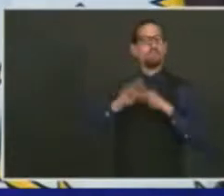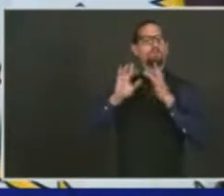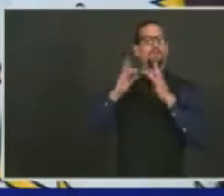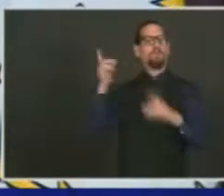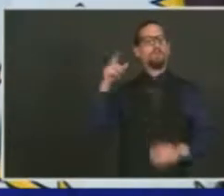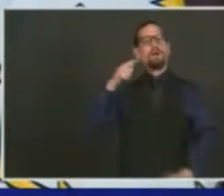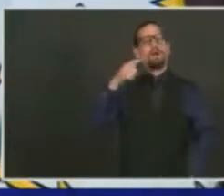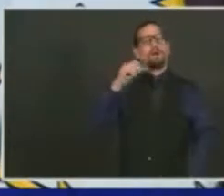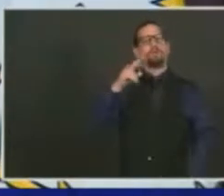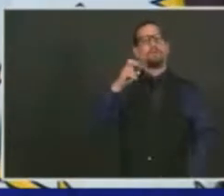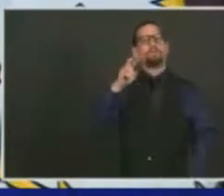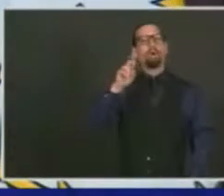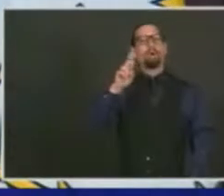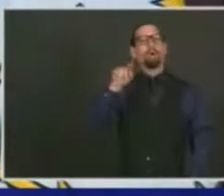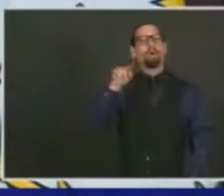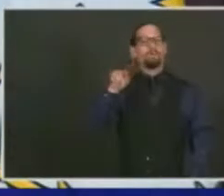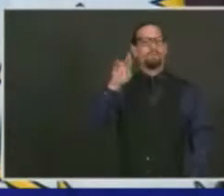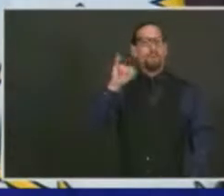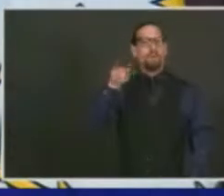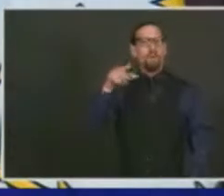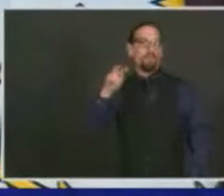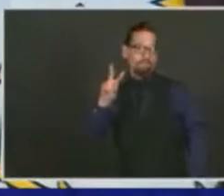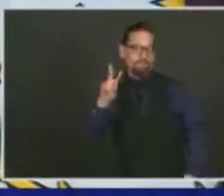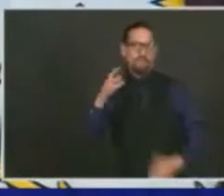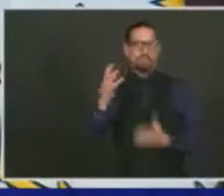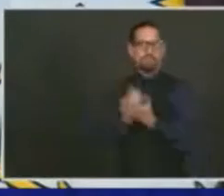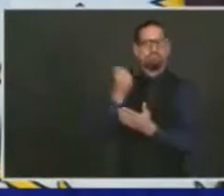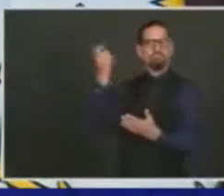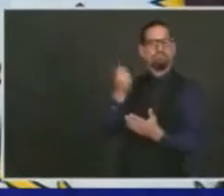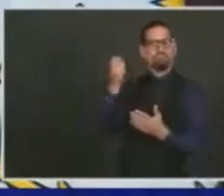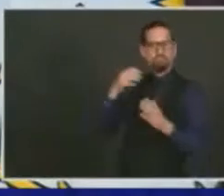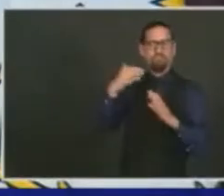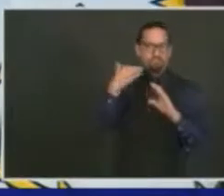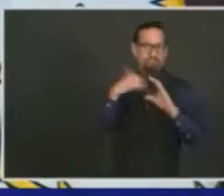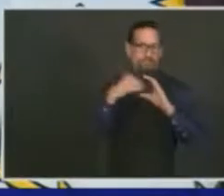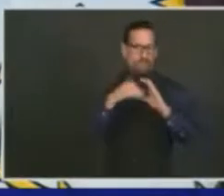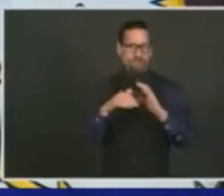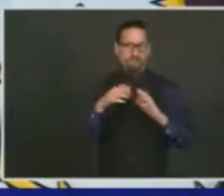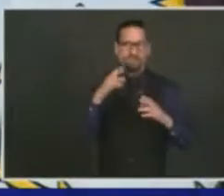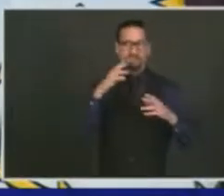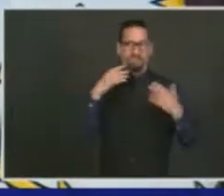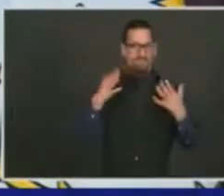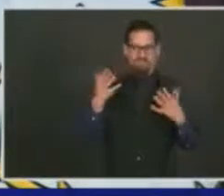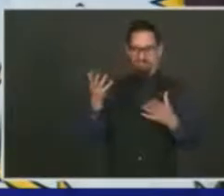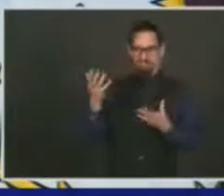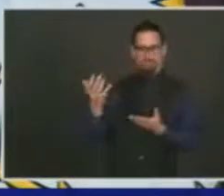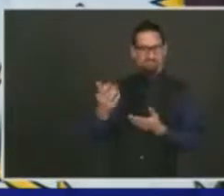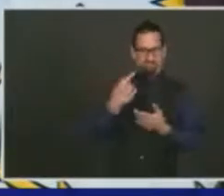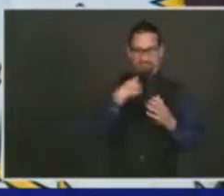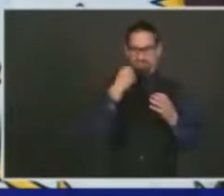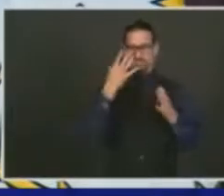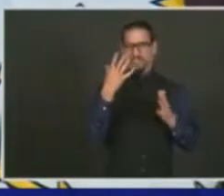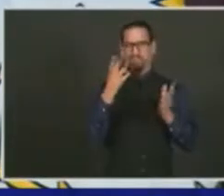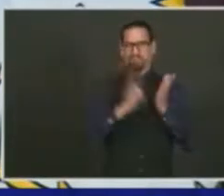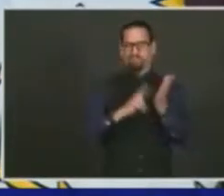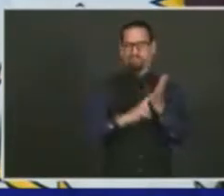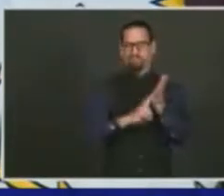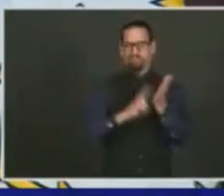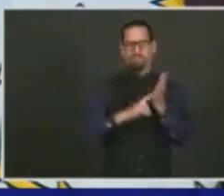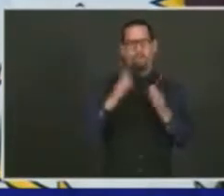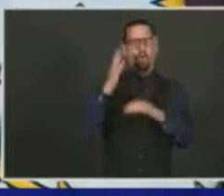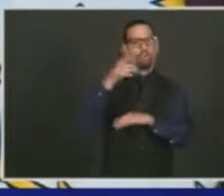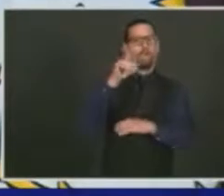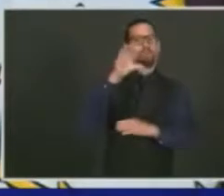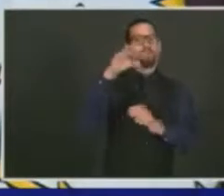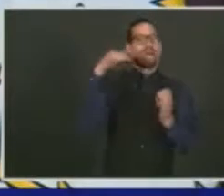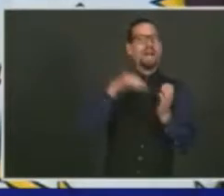over 100,000 Rhode Islanders who've done that. It's an excellent way to get information. Every day we'll send you an email. I want to make